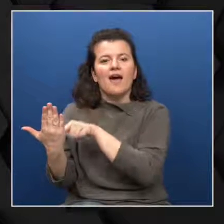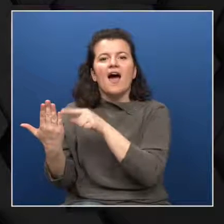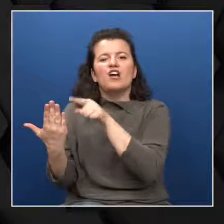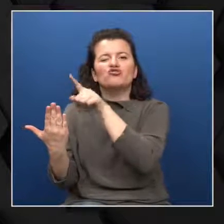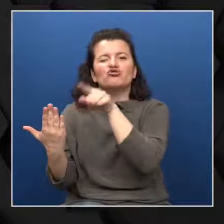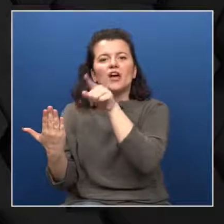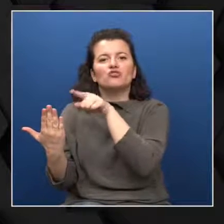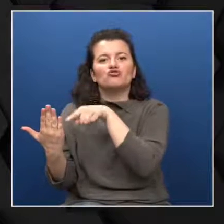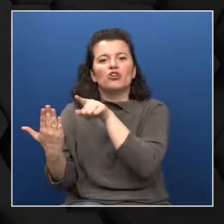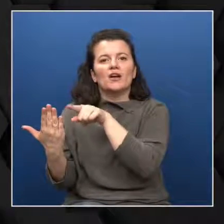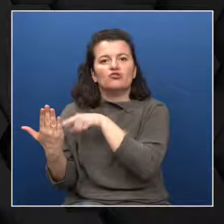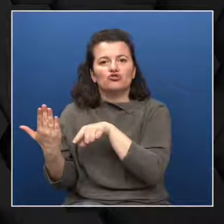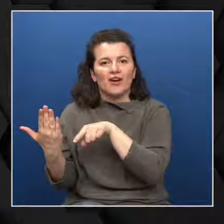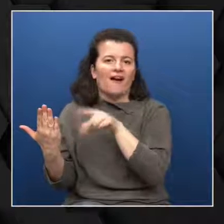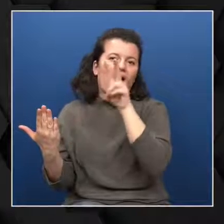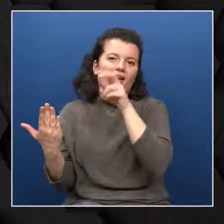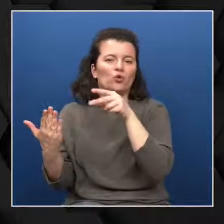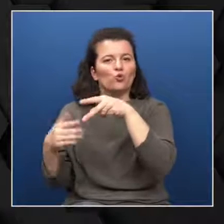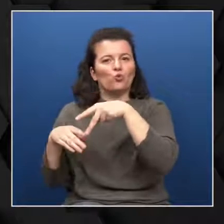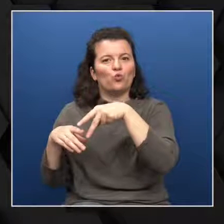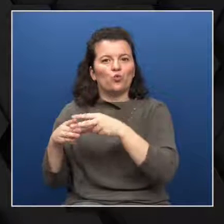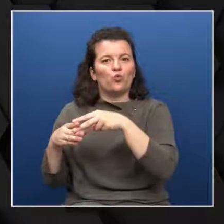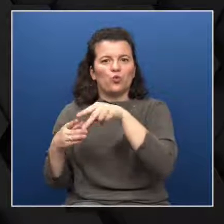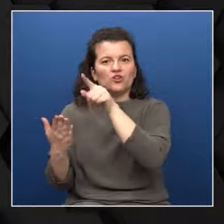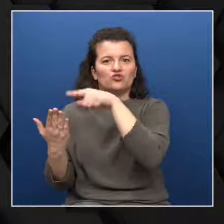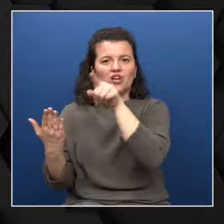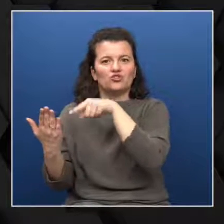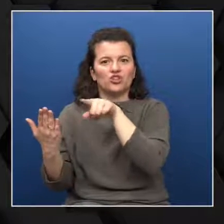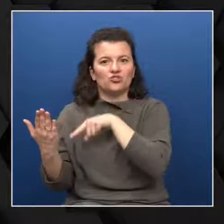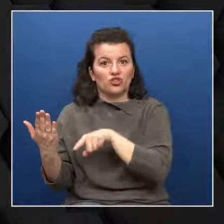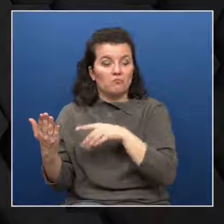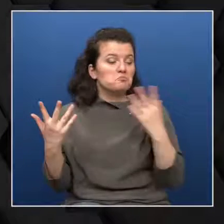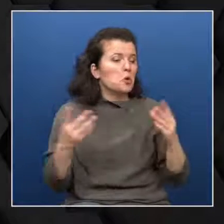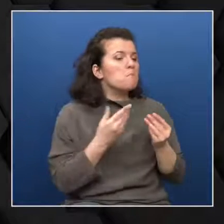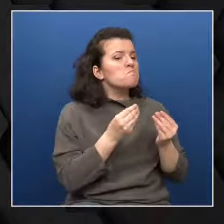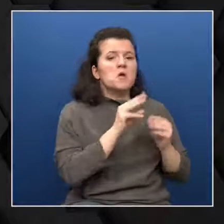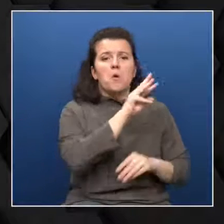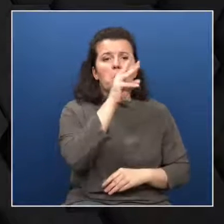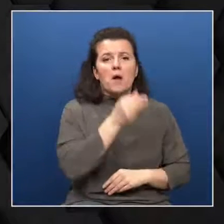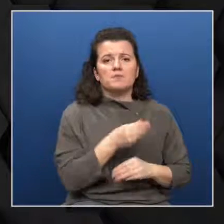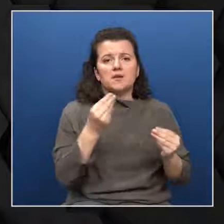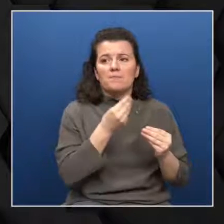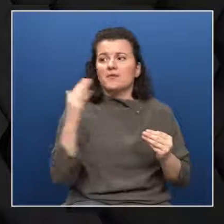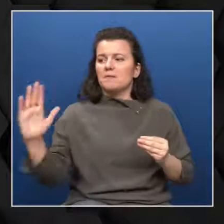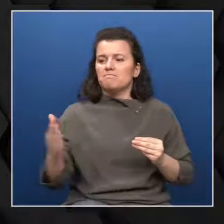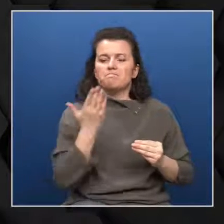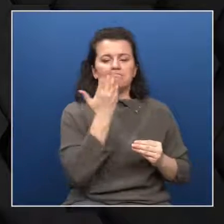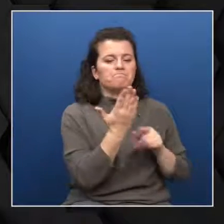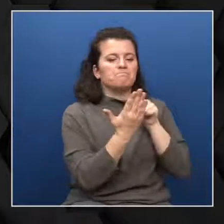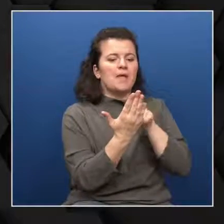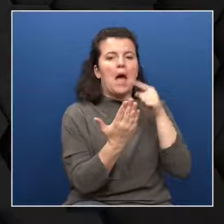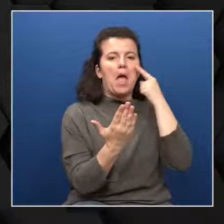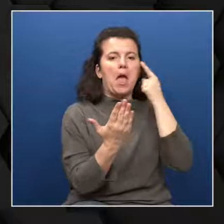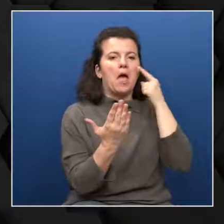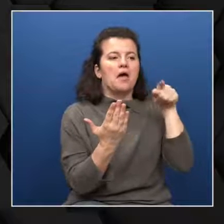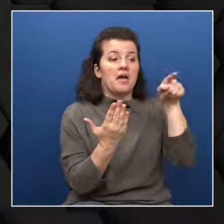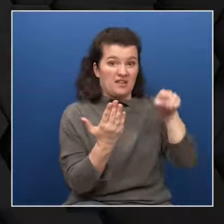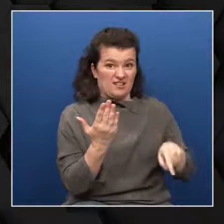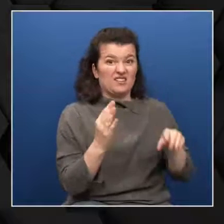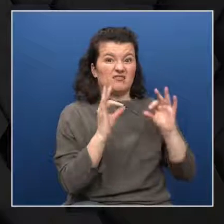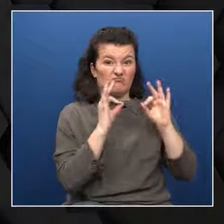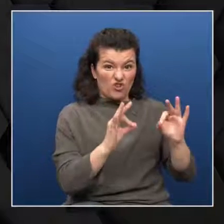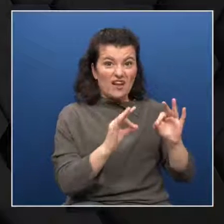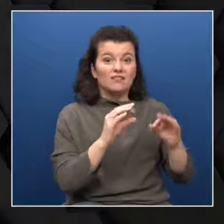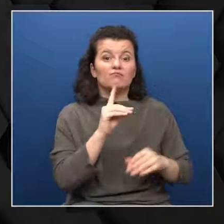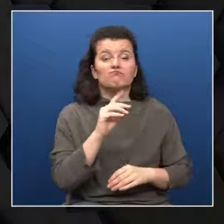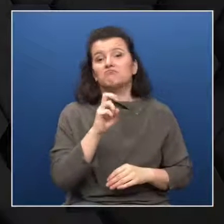to test that. So it's not only bolt on after the fact, we have it built into our DevOps systems,